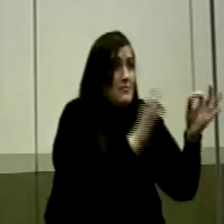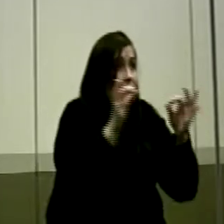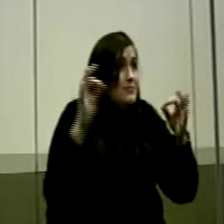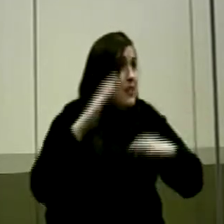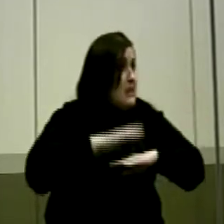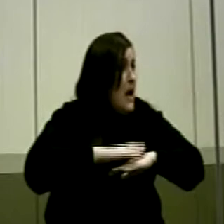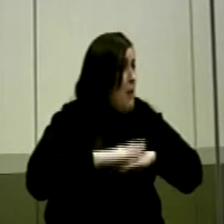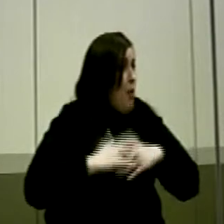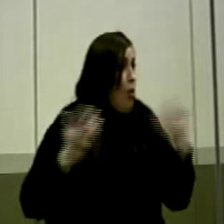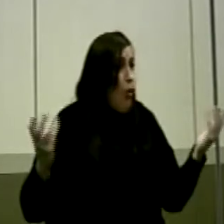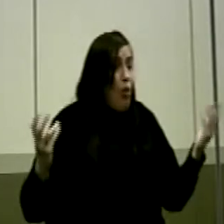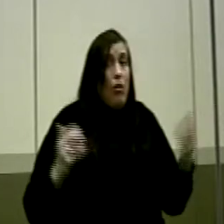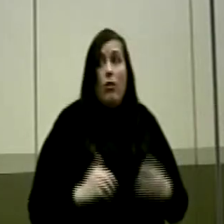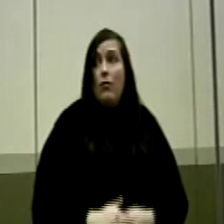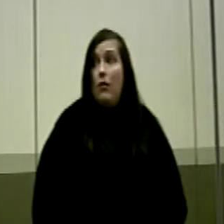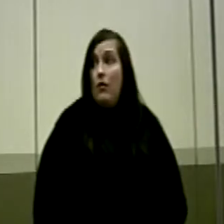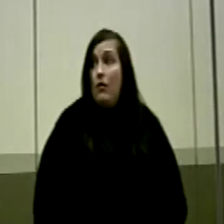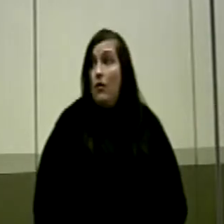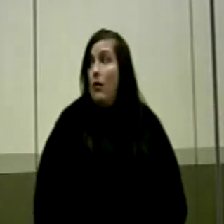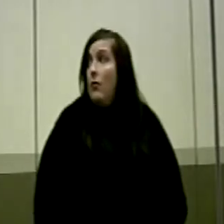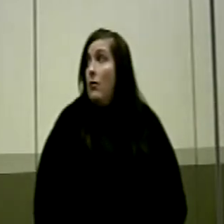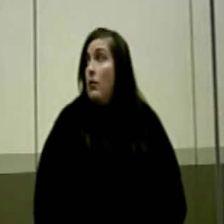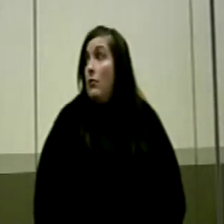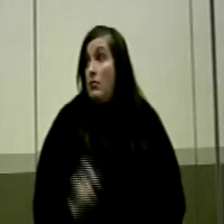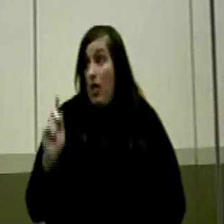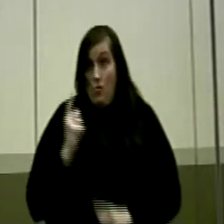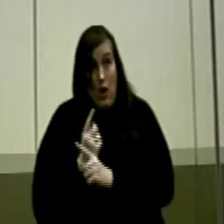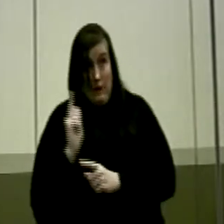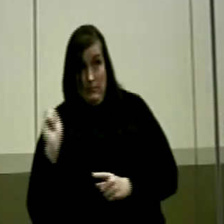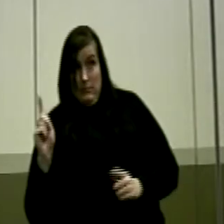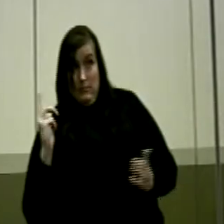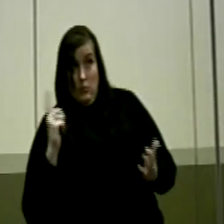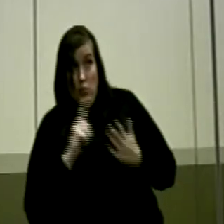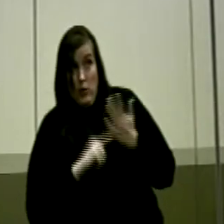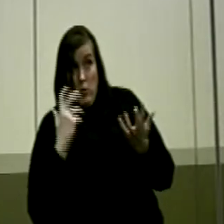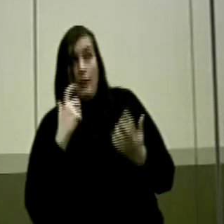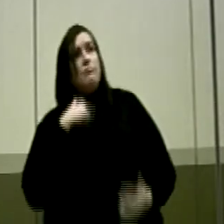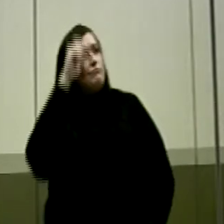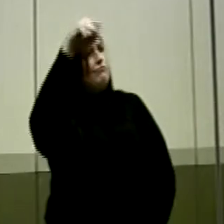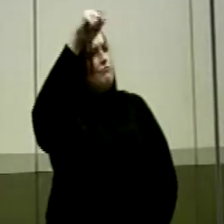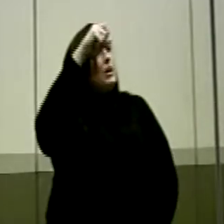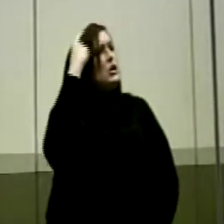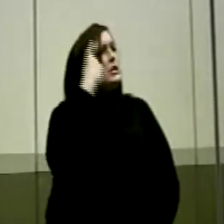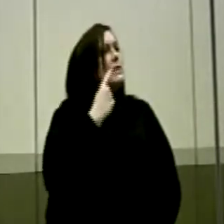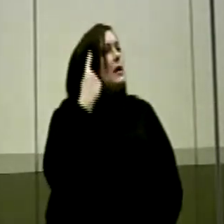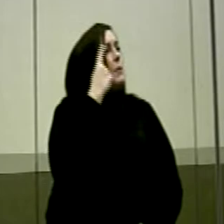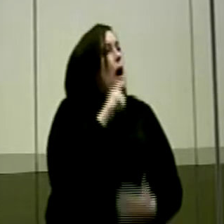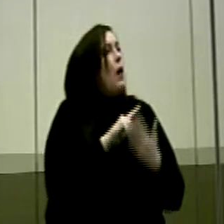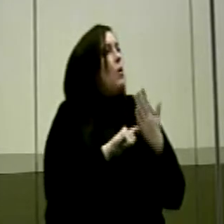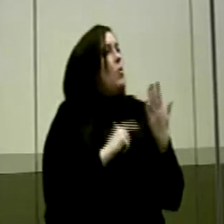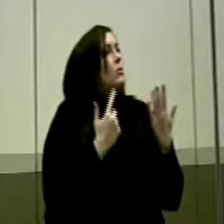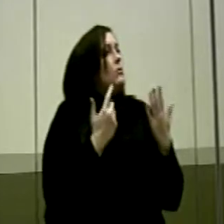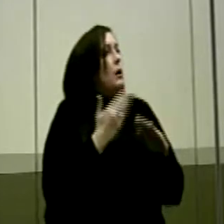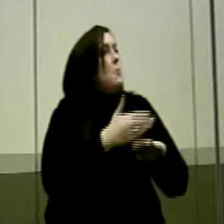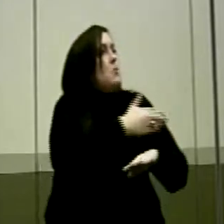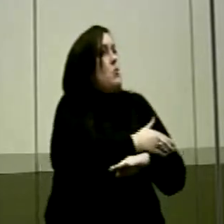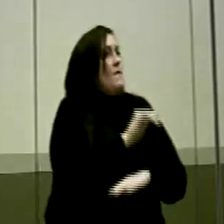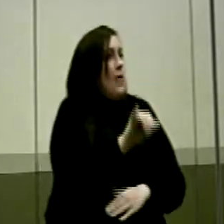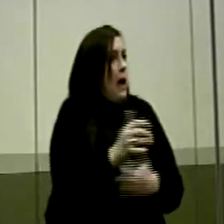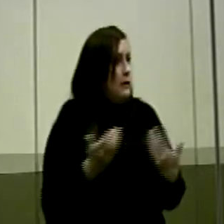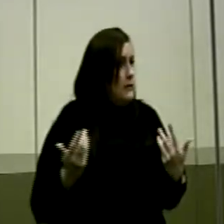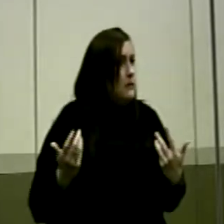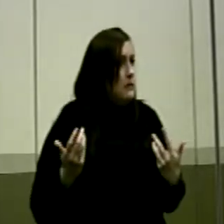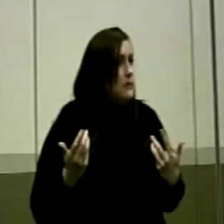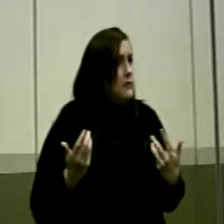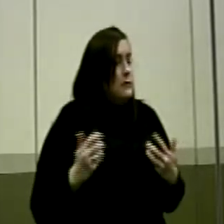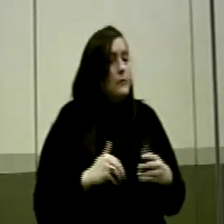people? Is this like what you were asking, Amanda? Oh yeah, that's it. Yeah, no, yeah. I just want you to just think about what would be some ways to like improve it. Yeah, knowing what you know